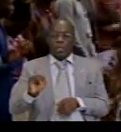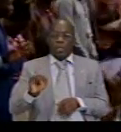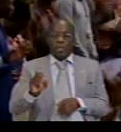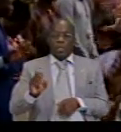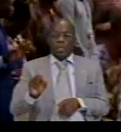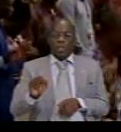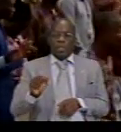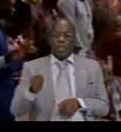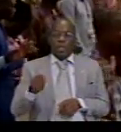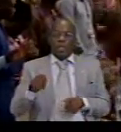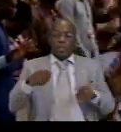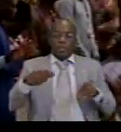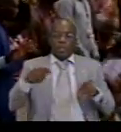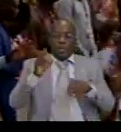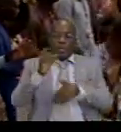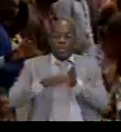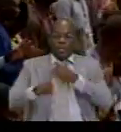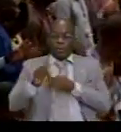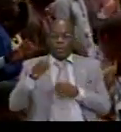Isaiah chapter 10.